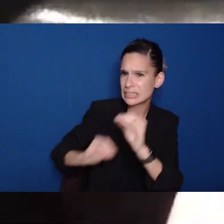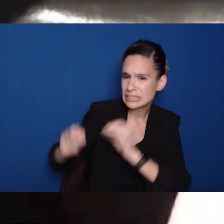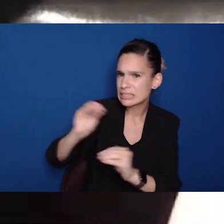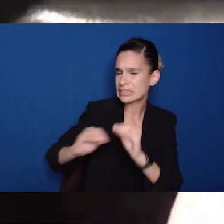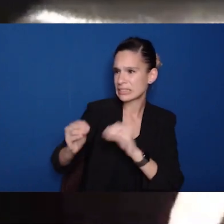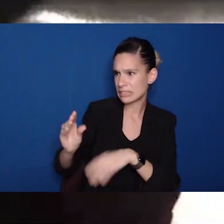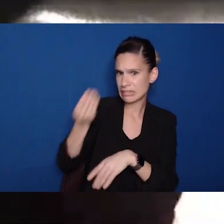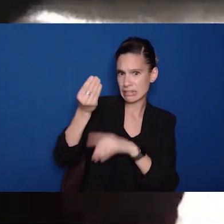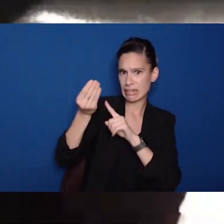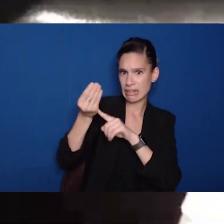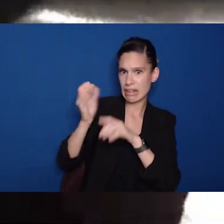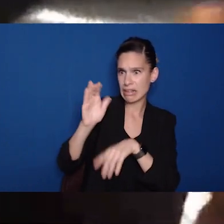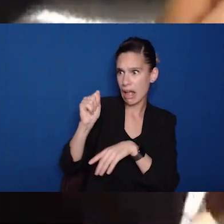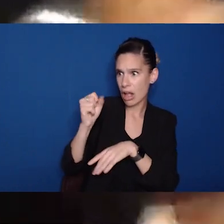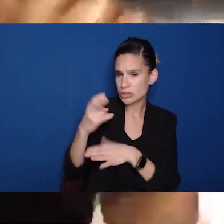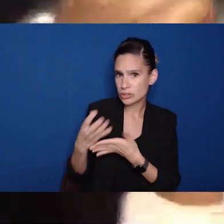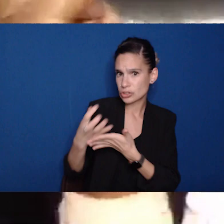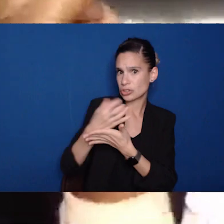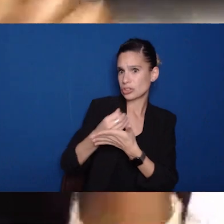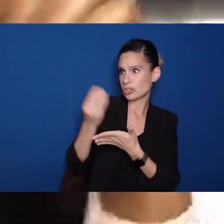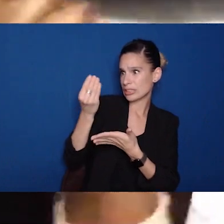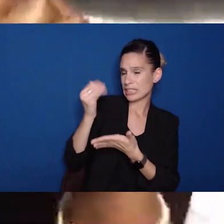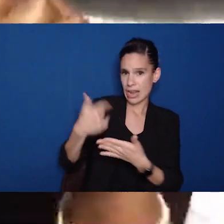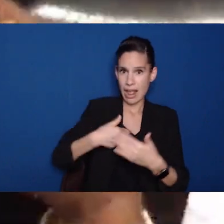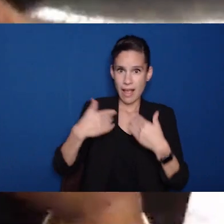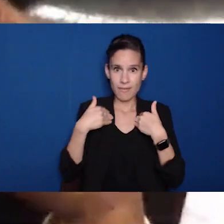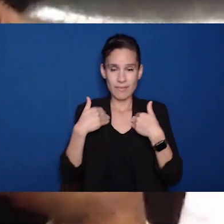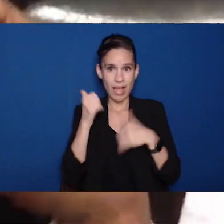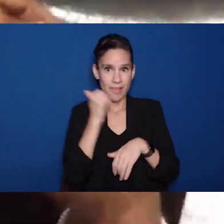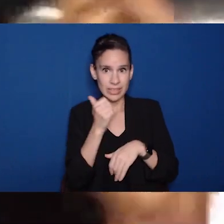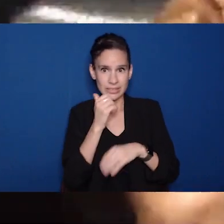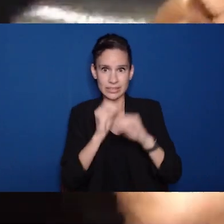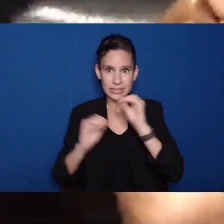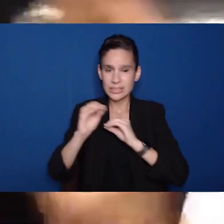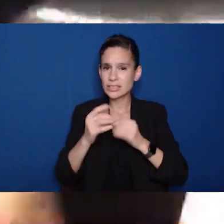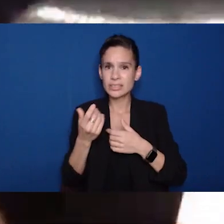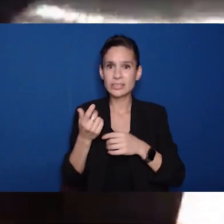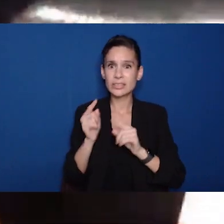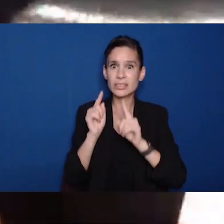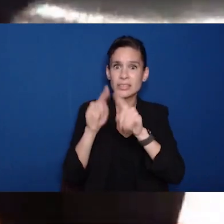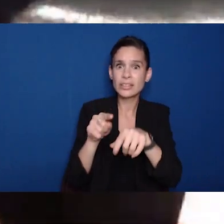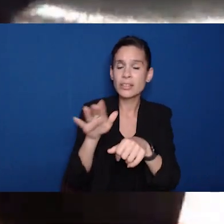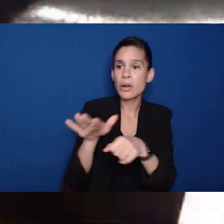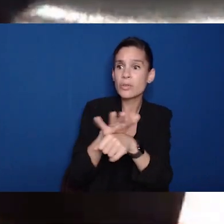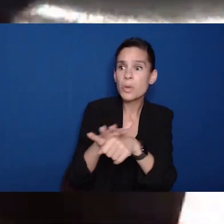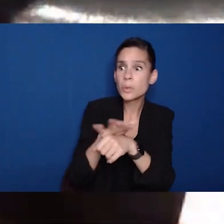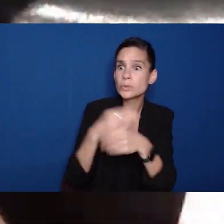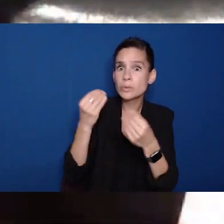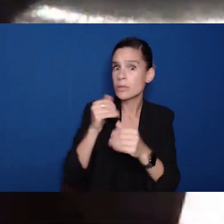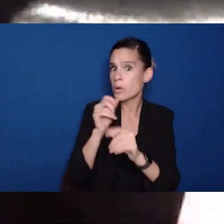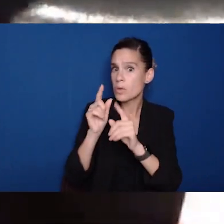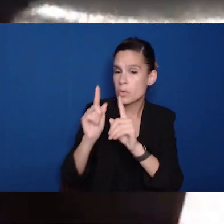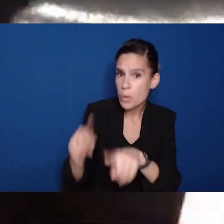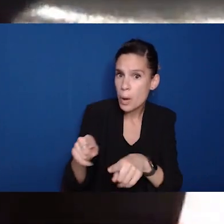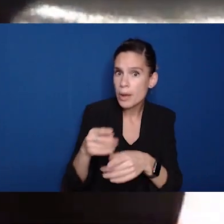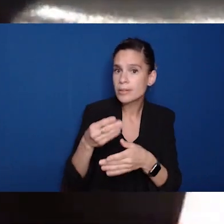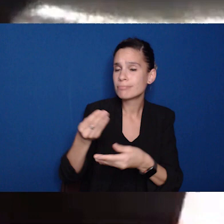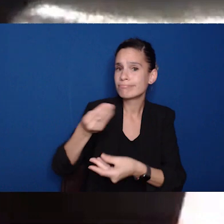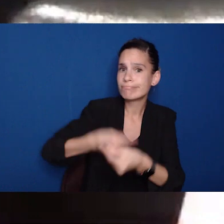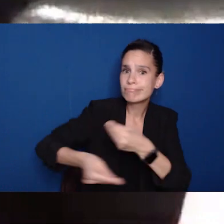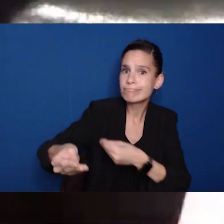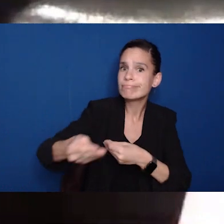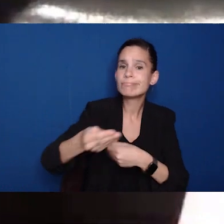finances, when we talk about their actual net worth that lives in their hand every day. And that if they don't go to these informal markets to sell their products